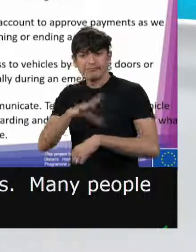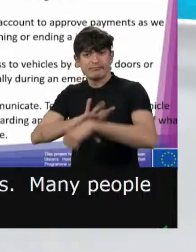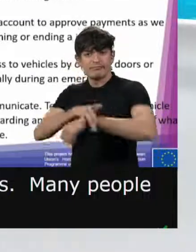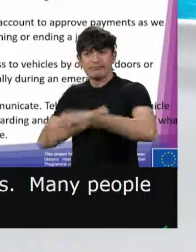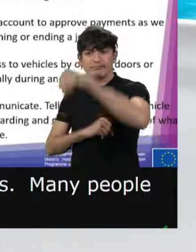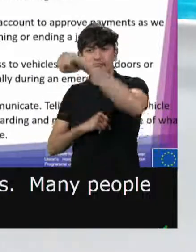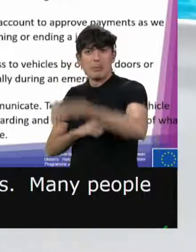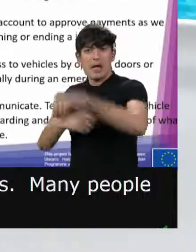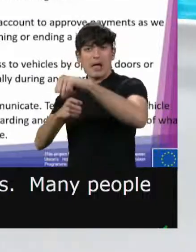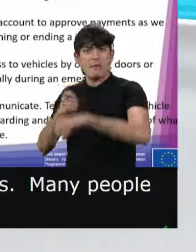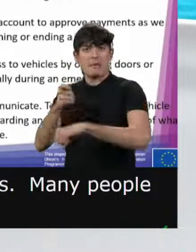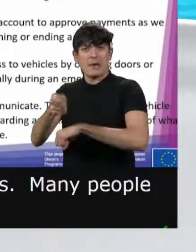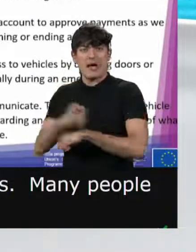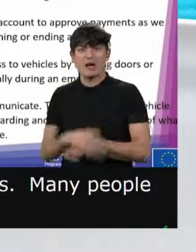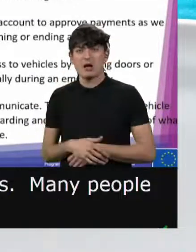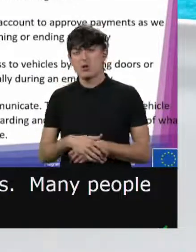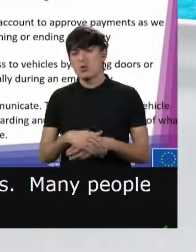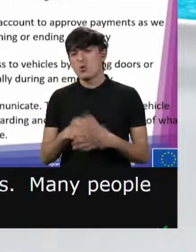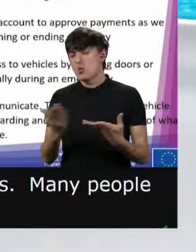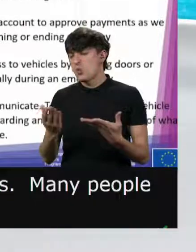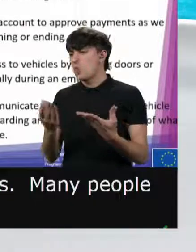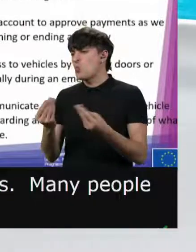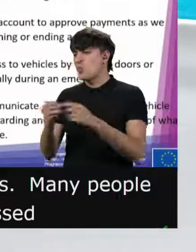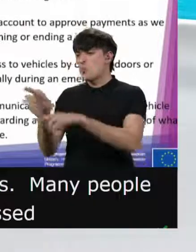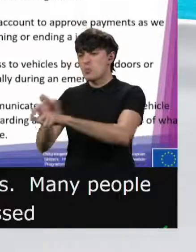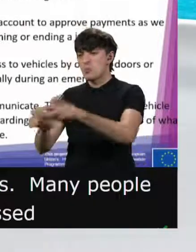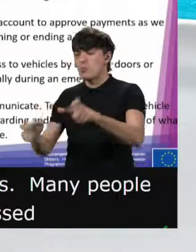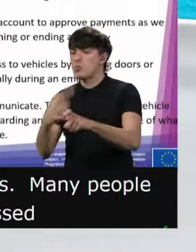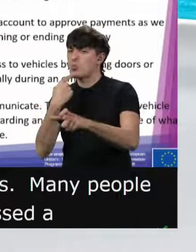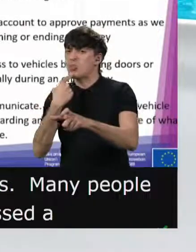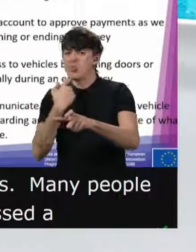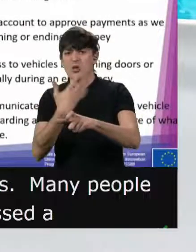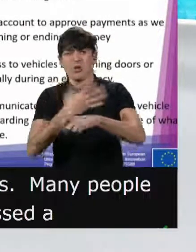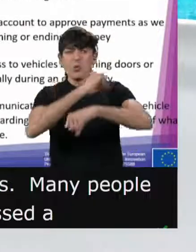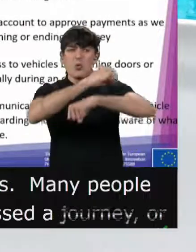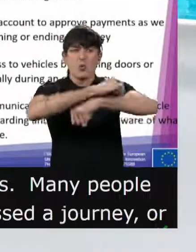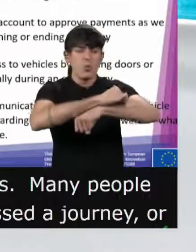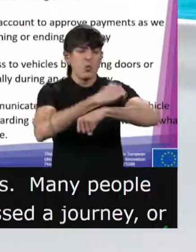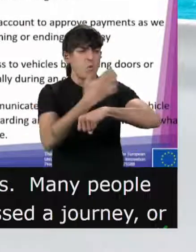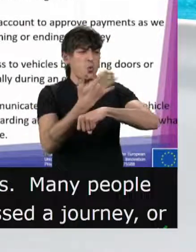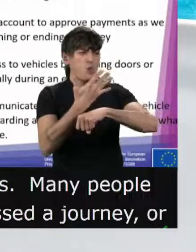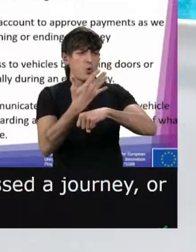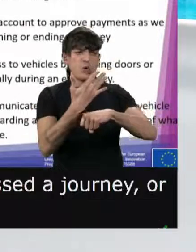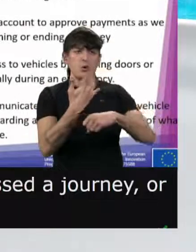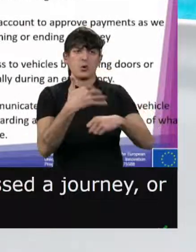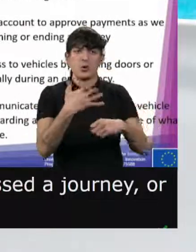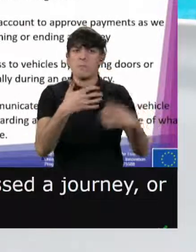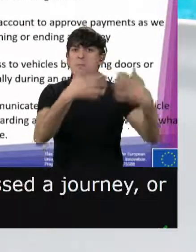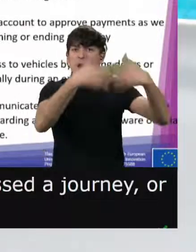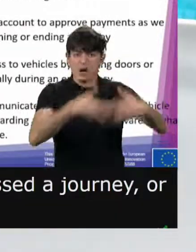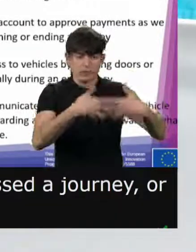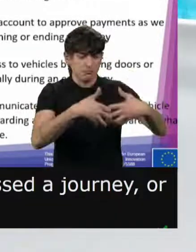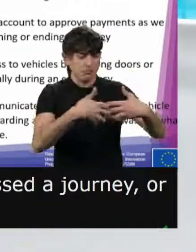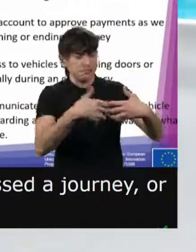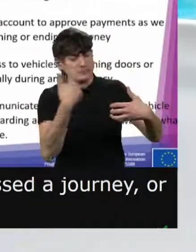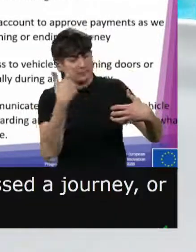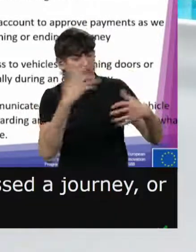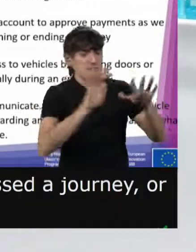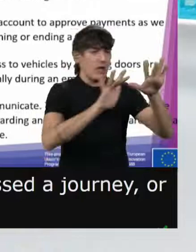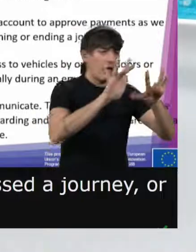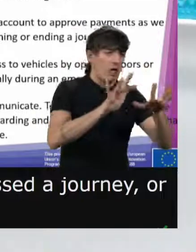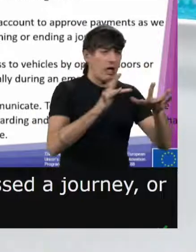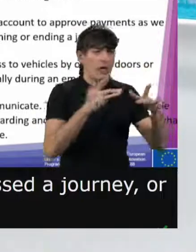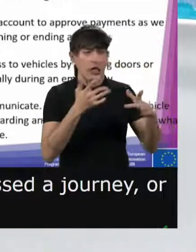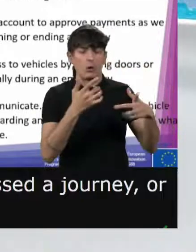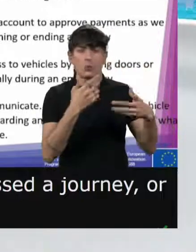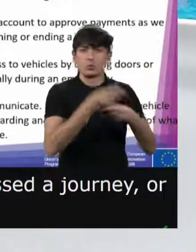they missed a journey or even traveled illegally because of unintended booking errors. And having